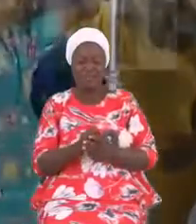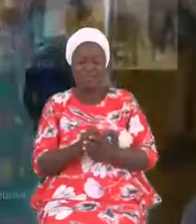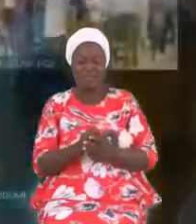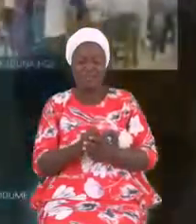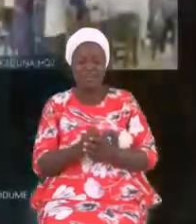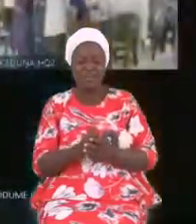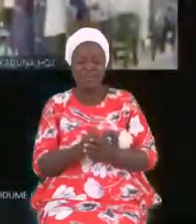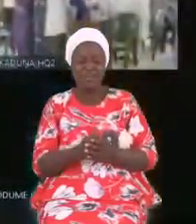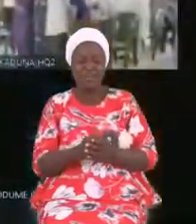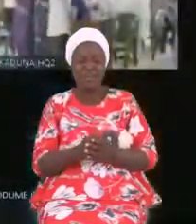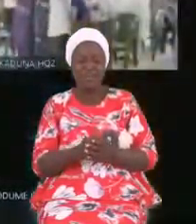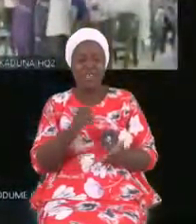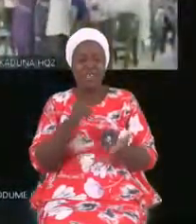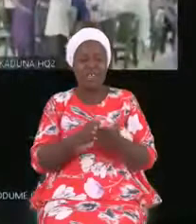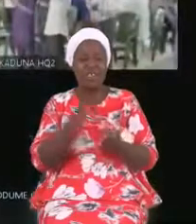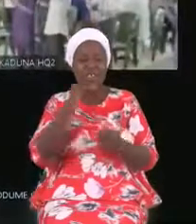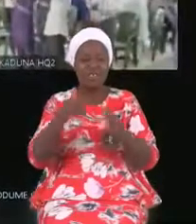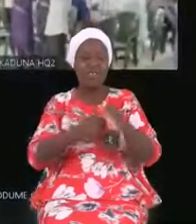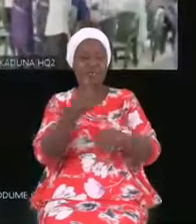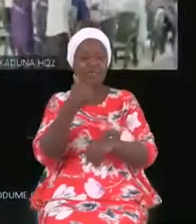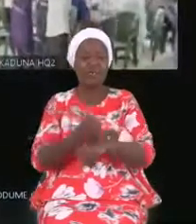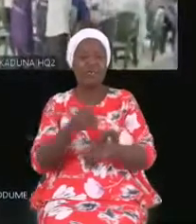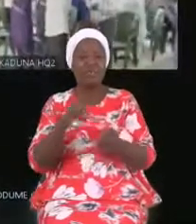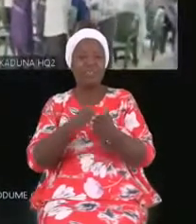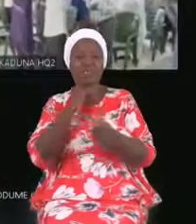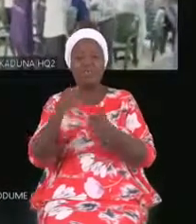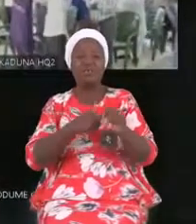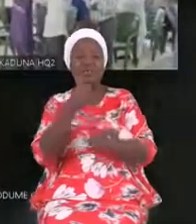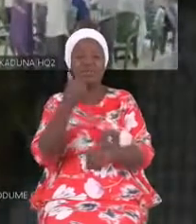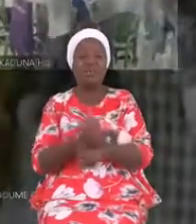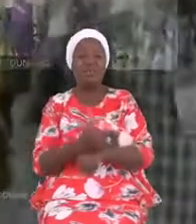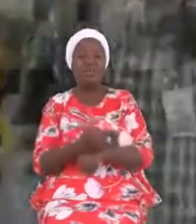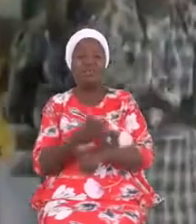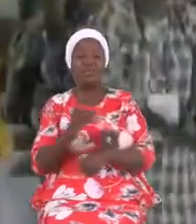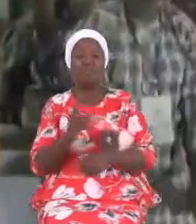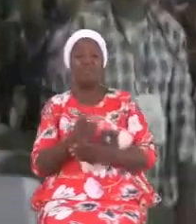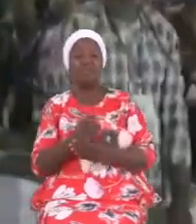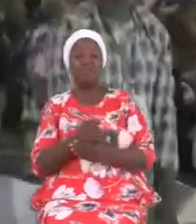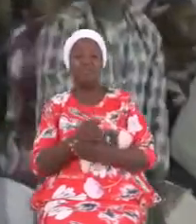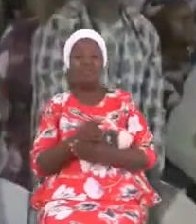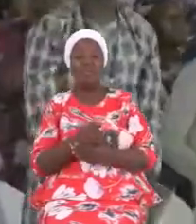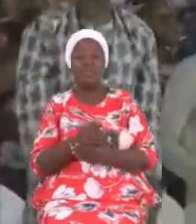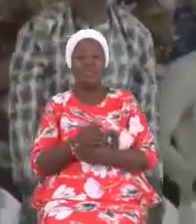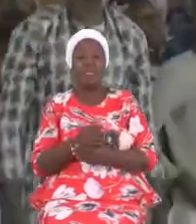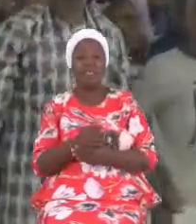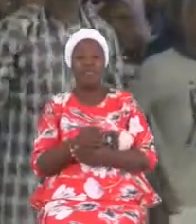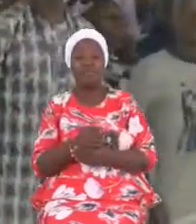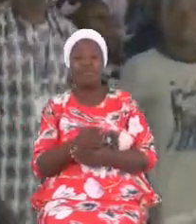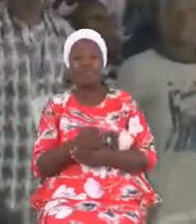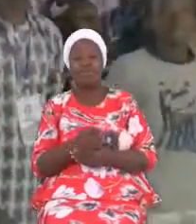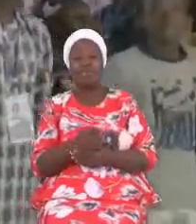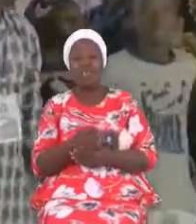It's confirmed, it's confirmed, it's confirmed. I just need enough people to